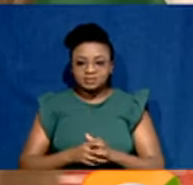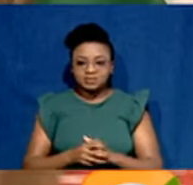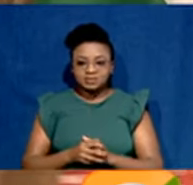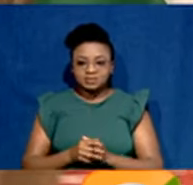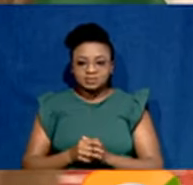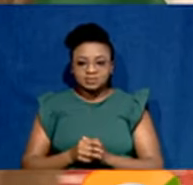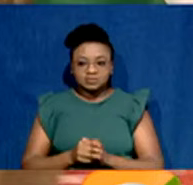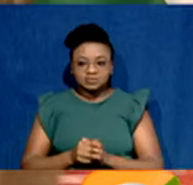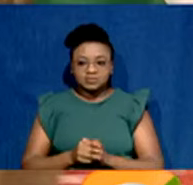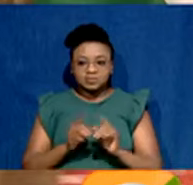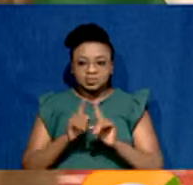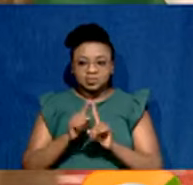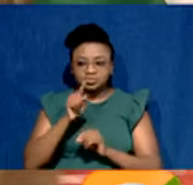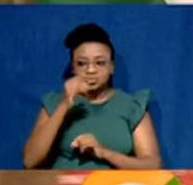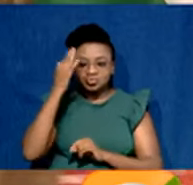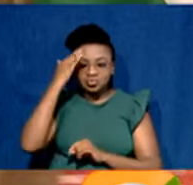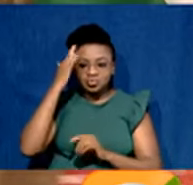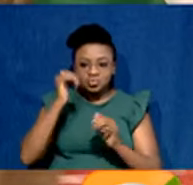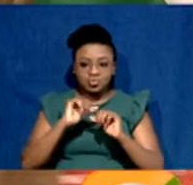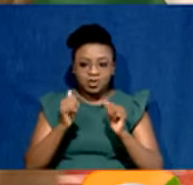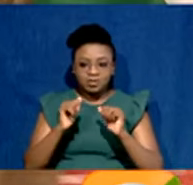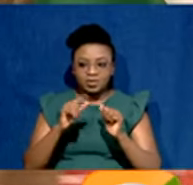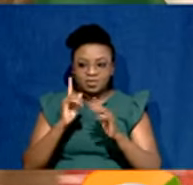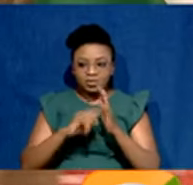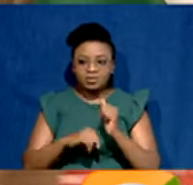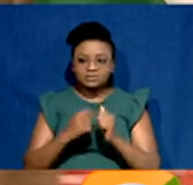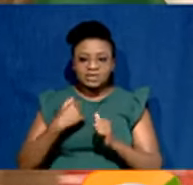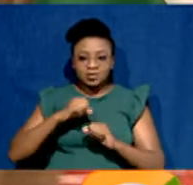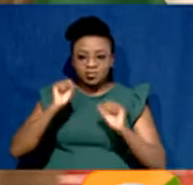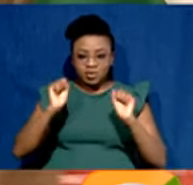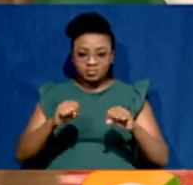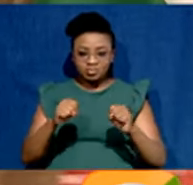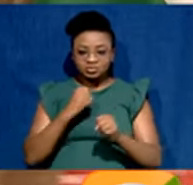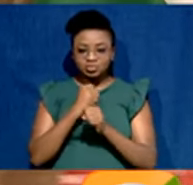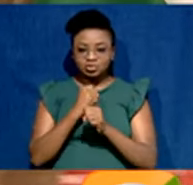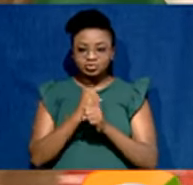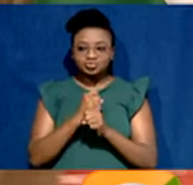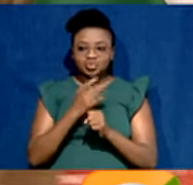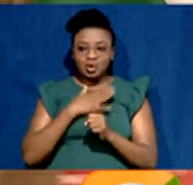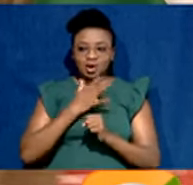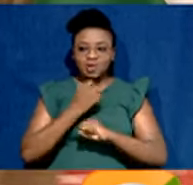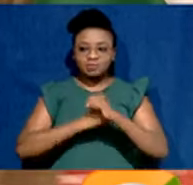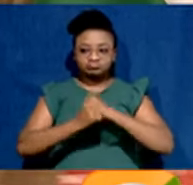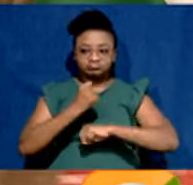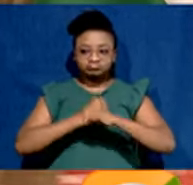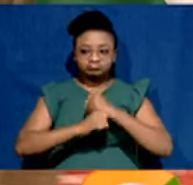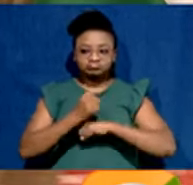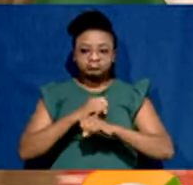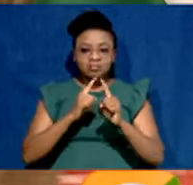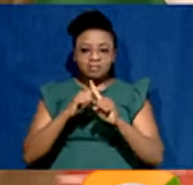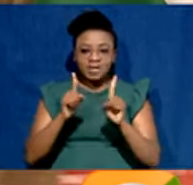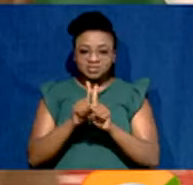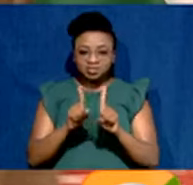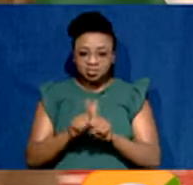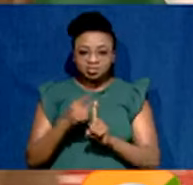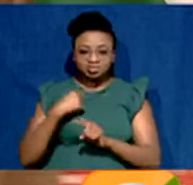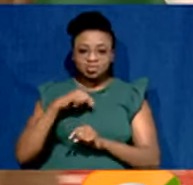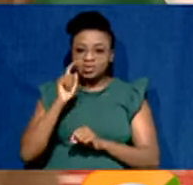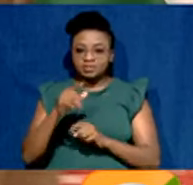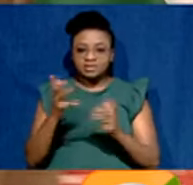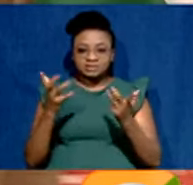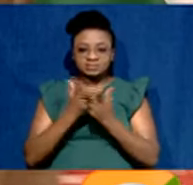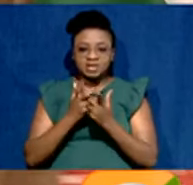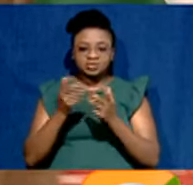very well that we can do the things we have done as Kenya, but we are also subject to the global